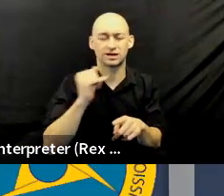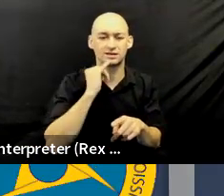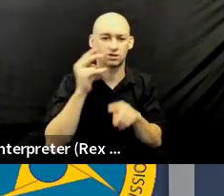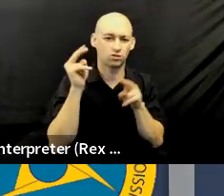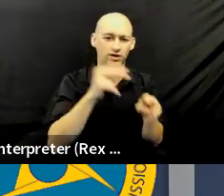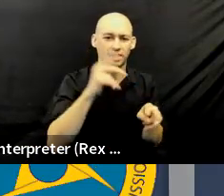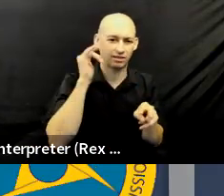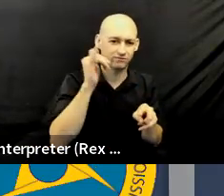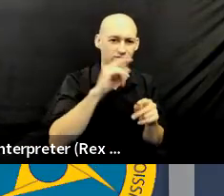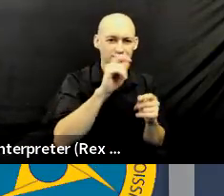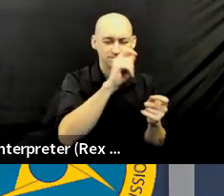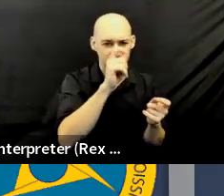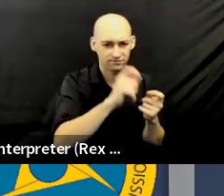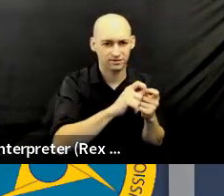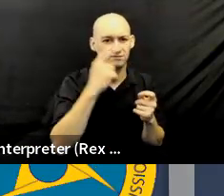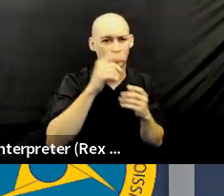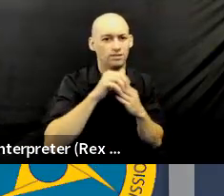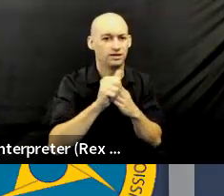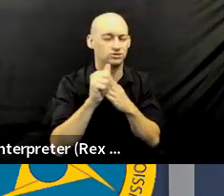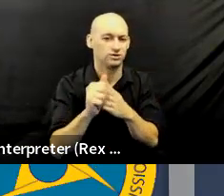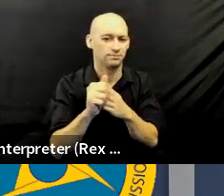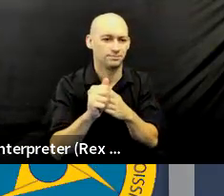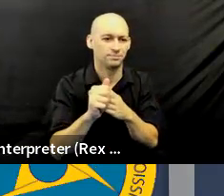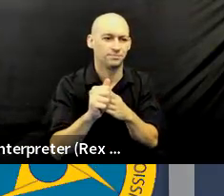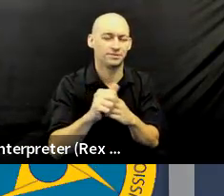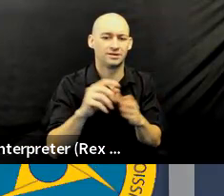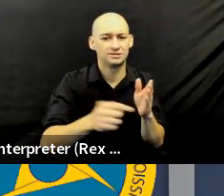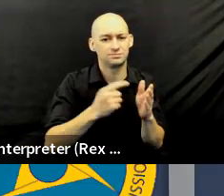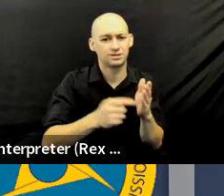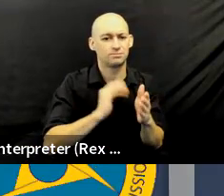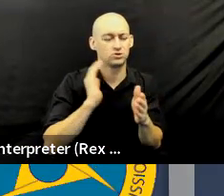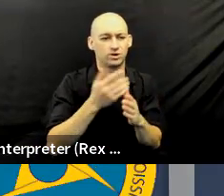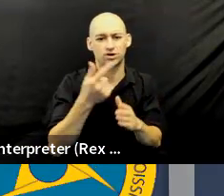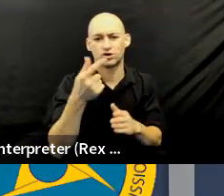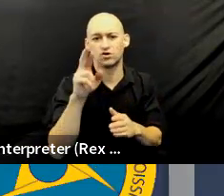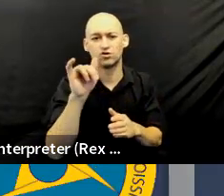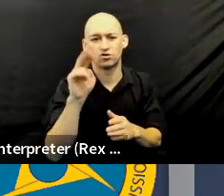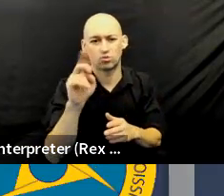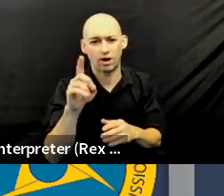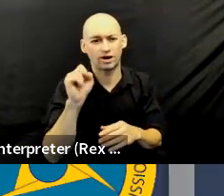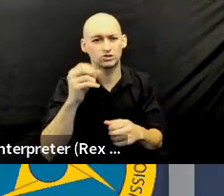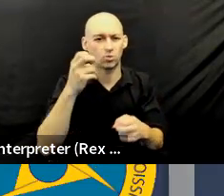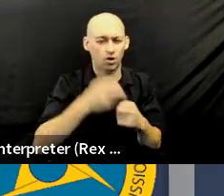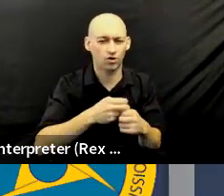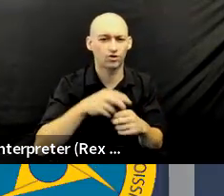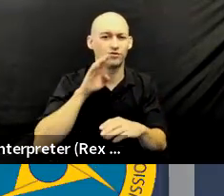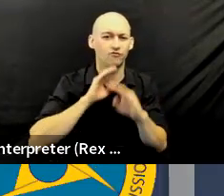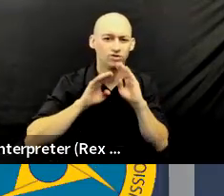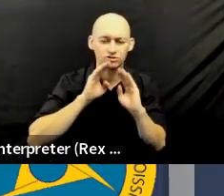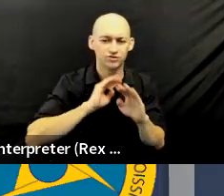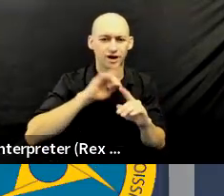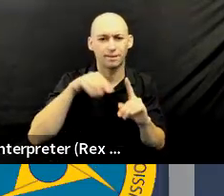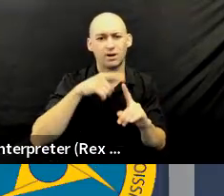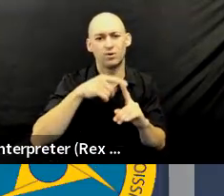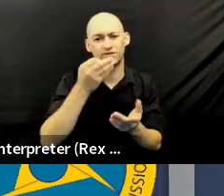California specifically for our leadership. So sometimes we're grinding so hard and we're frustrated about the fact